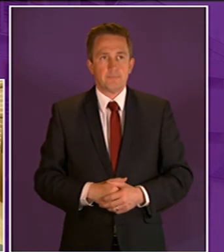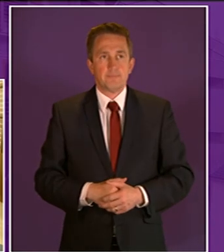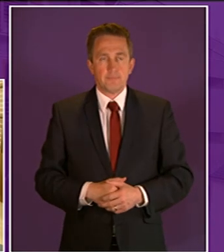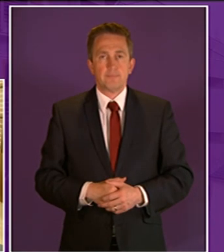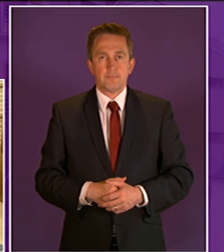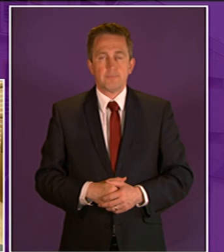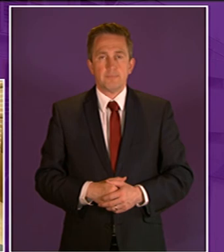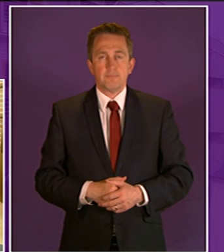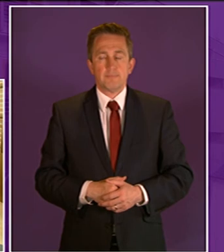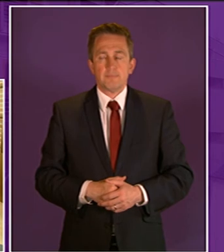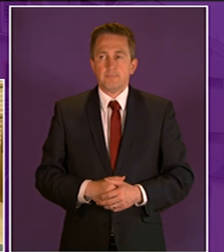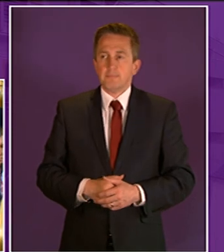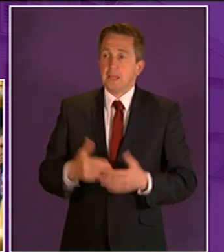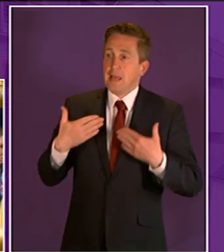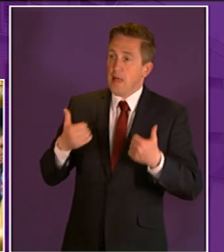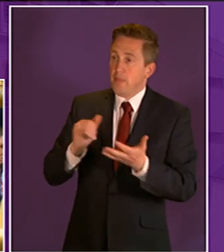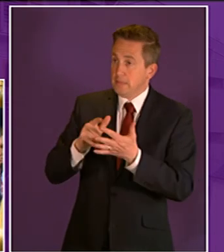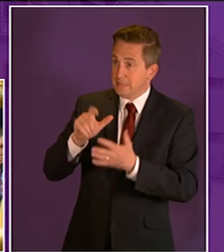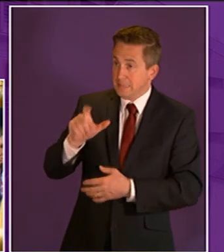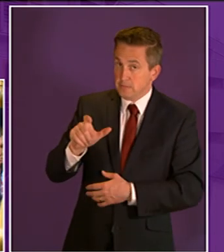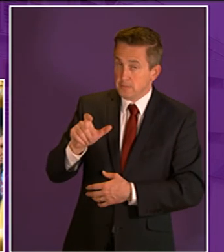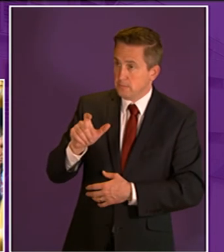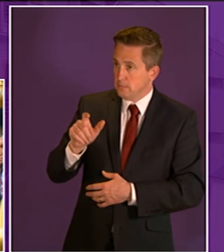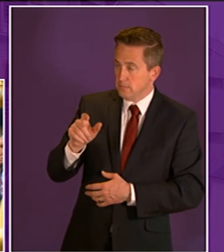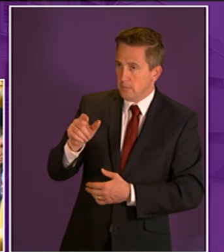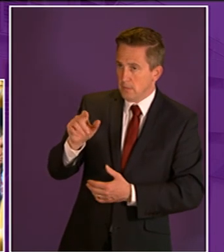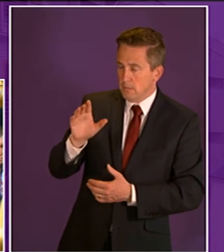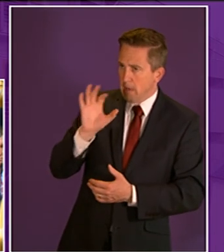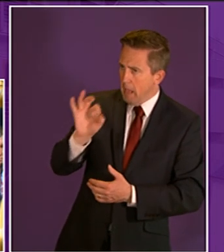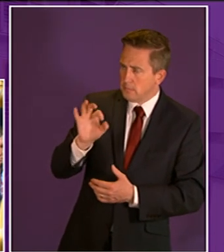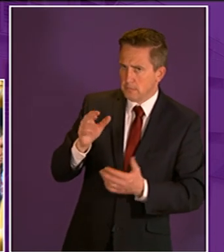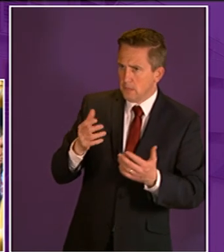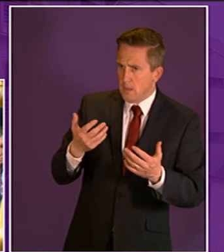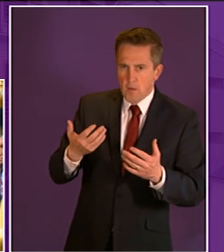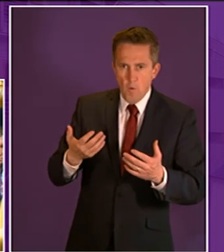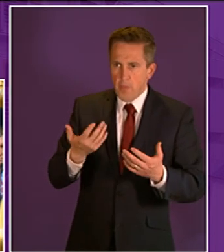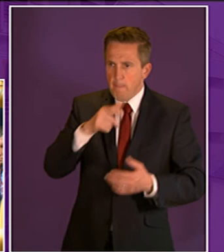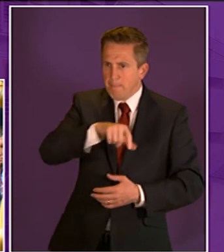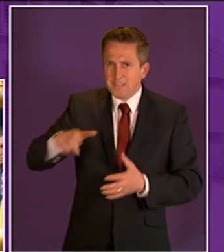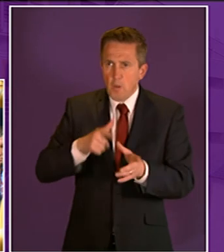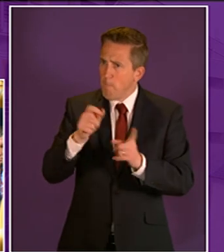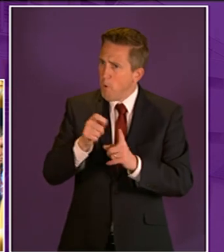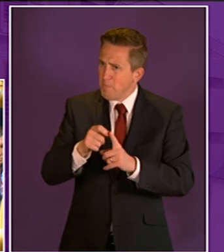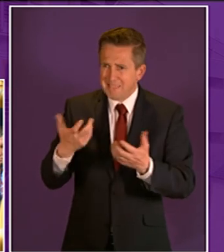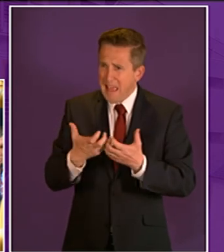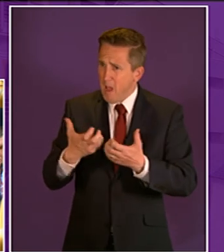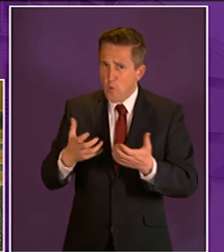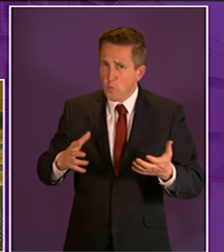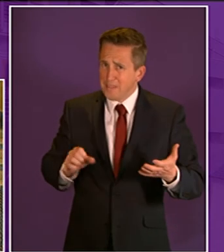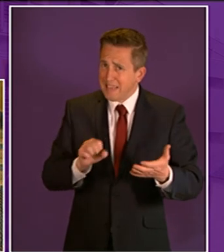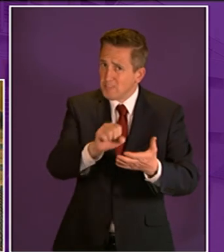Just to ask the Minister how they will manage the backlog after the cyber attack. Cabinet